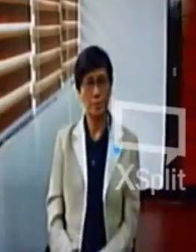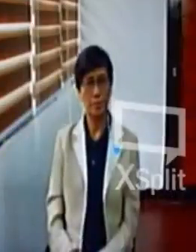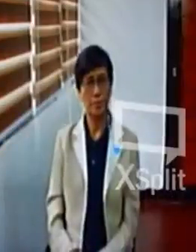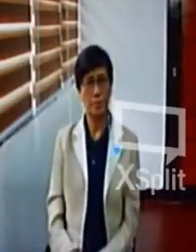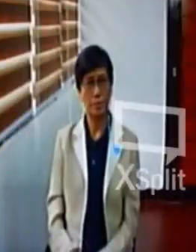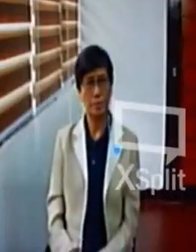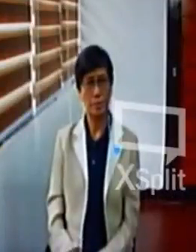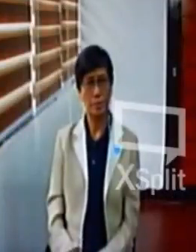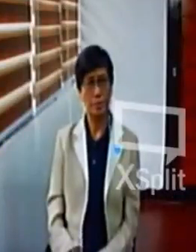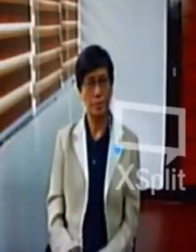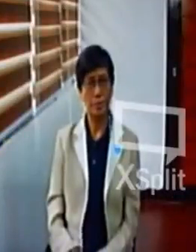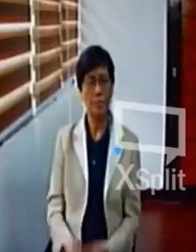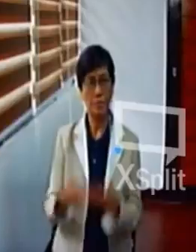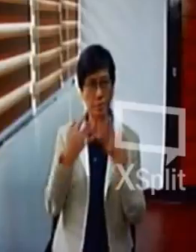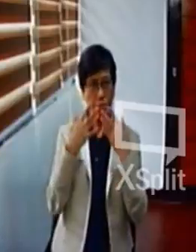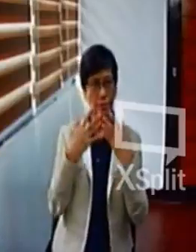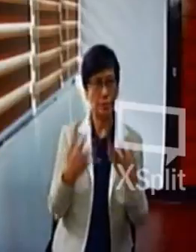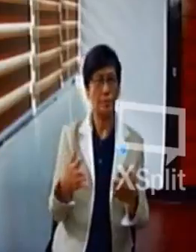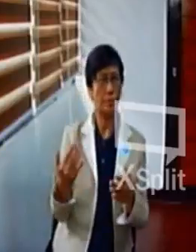All right, thank you again.